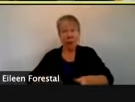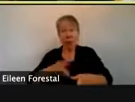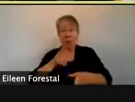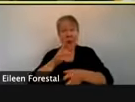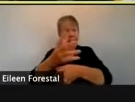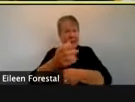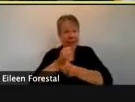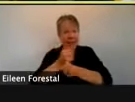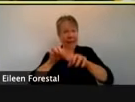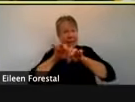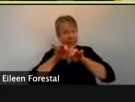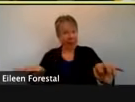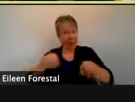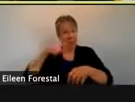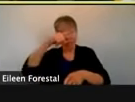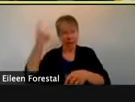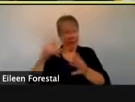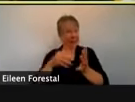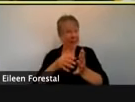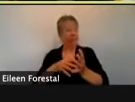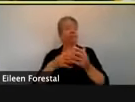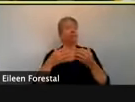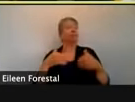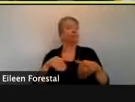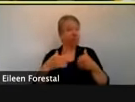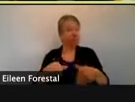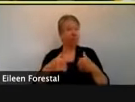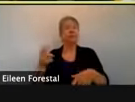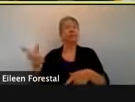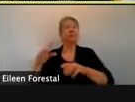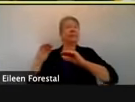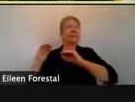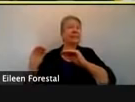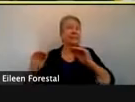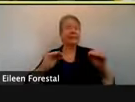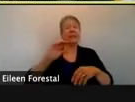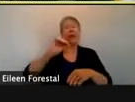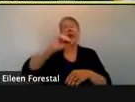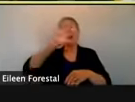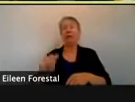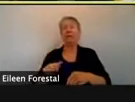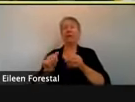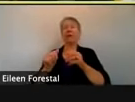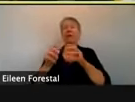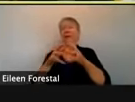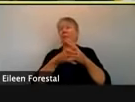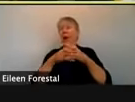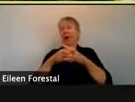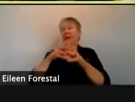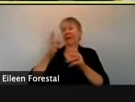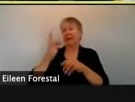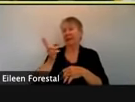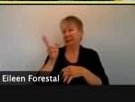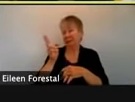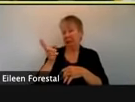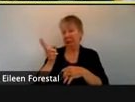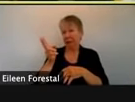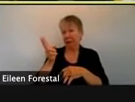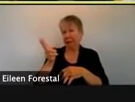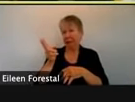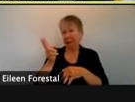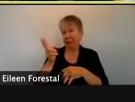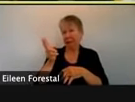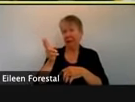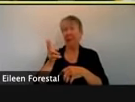on to teach African American history at both Henry Snyder High School and Dr. Robert McNair Academic High School before being named